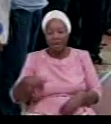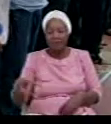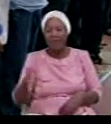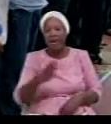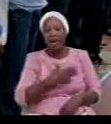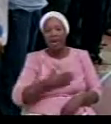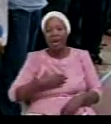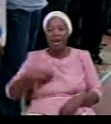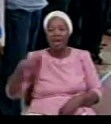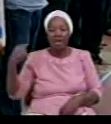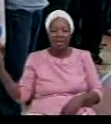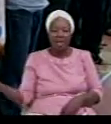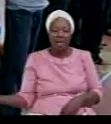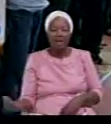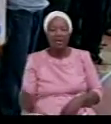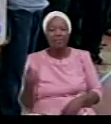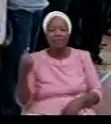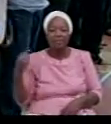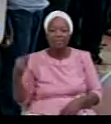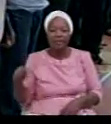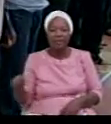and ever.